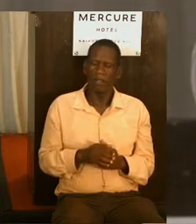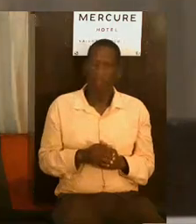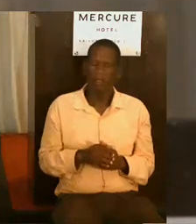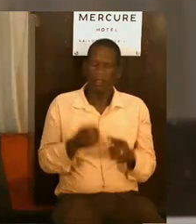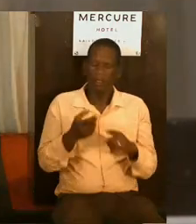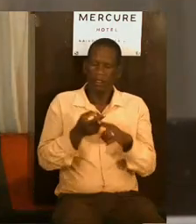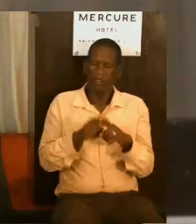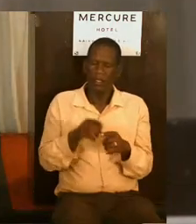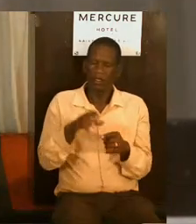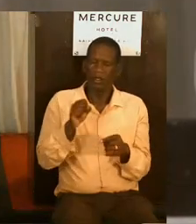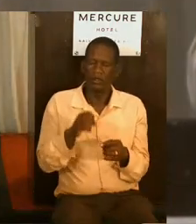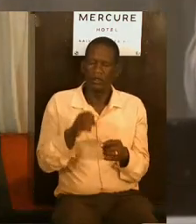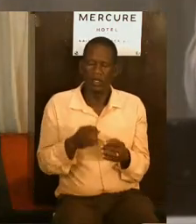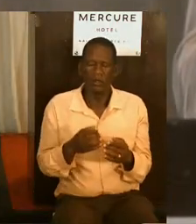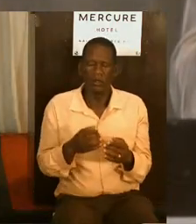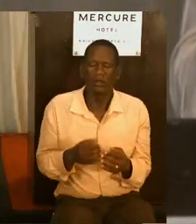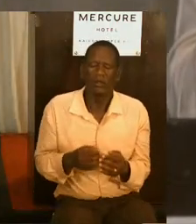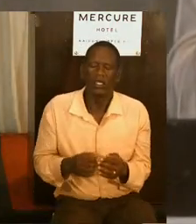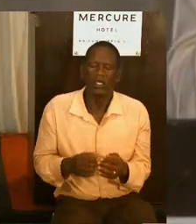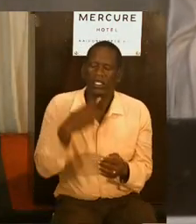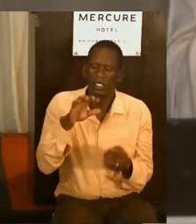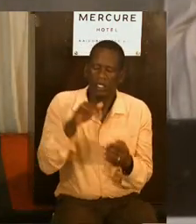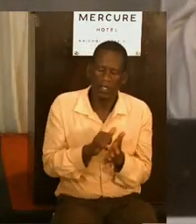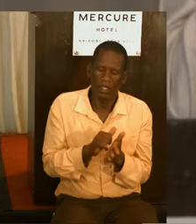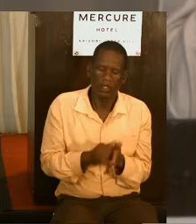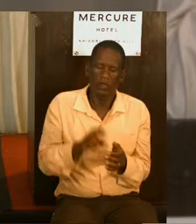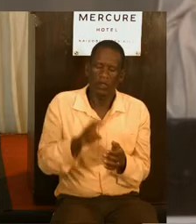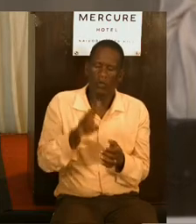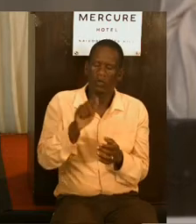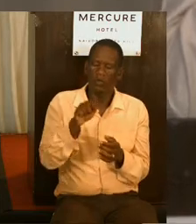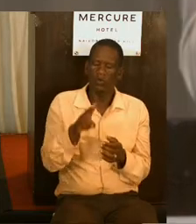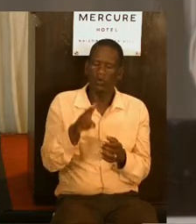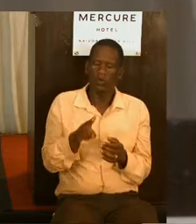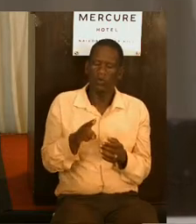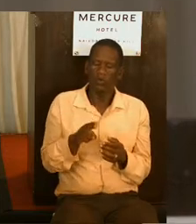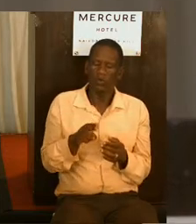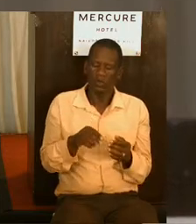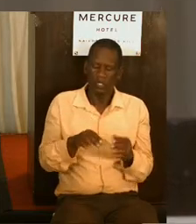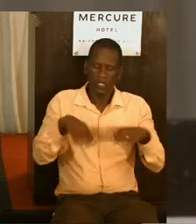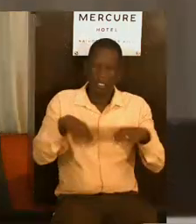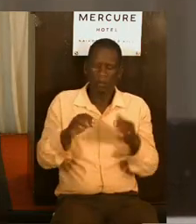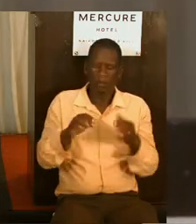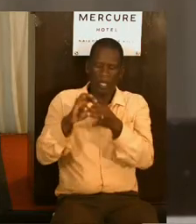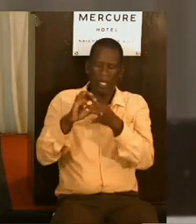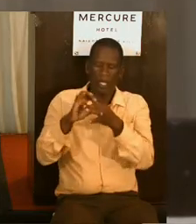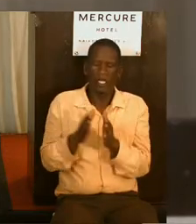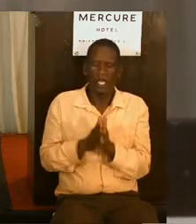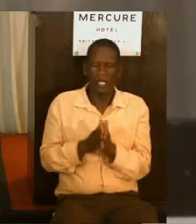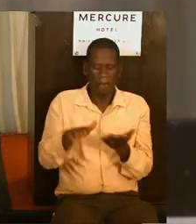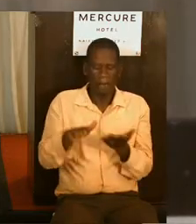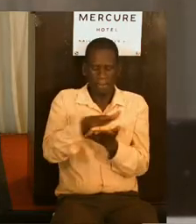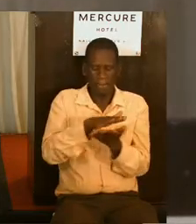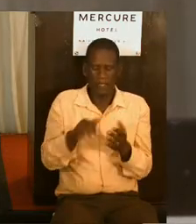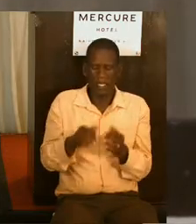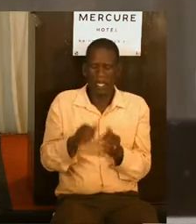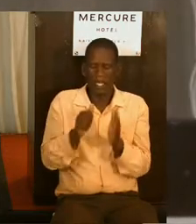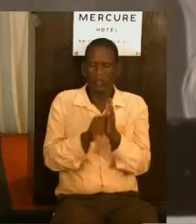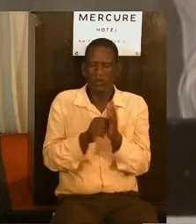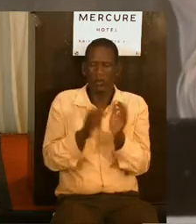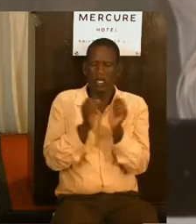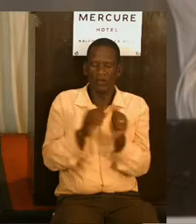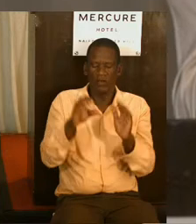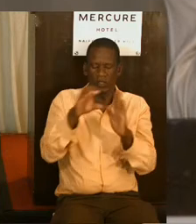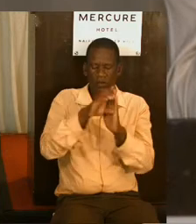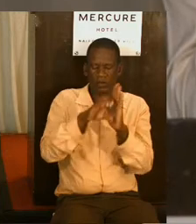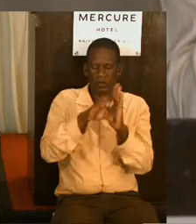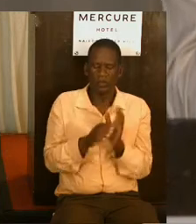and therefore uh he said that utu revolved about culture and basically article 11 of the